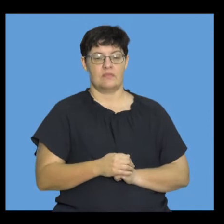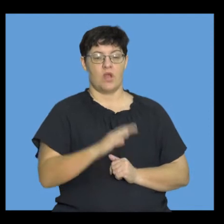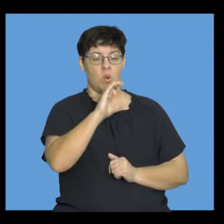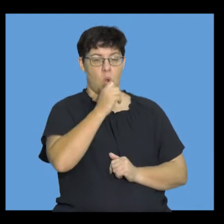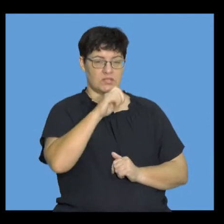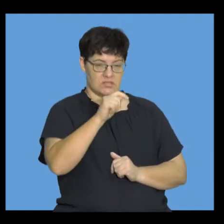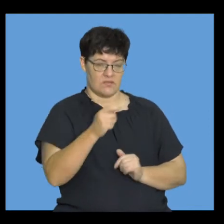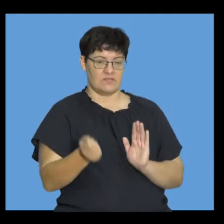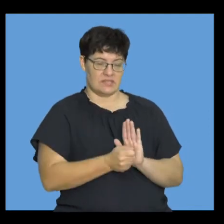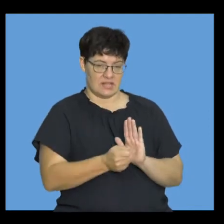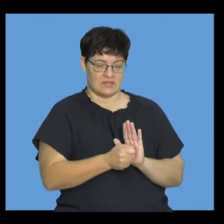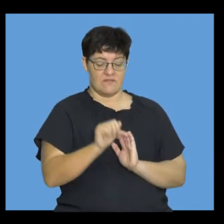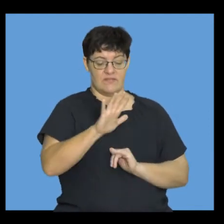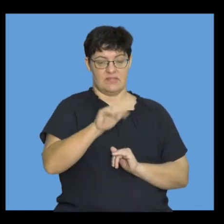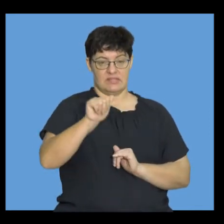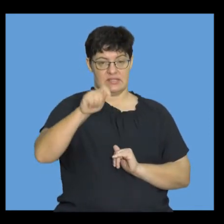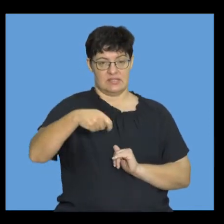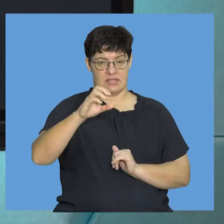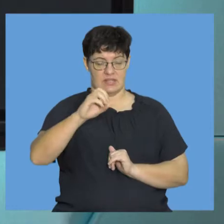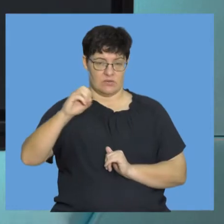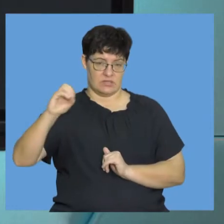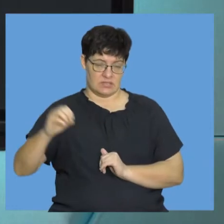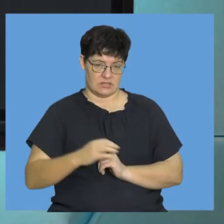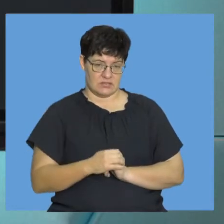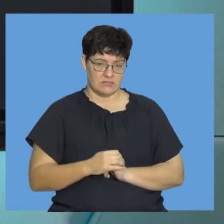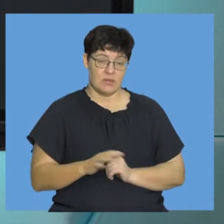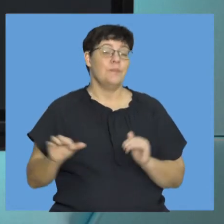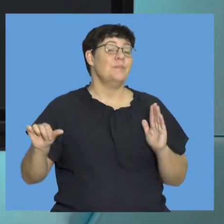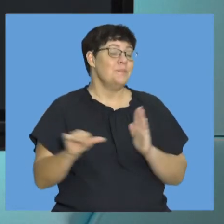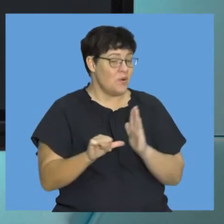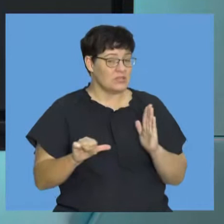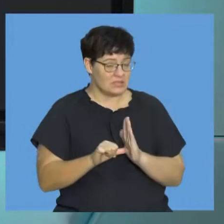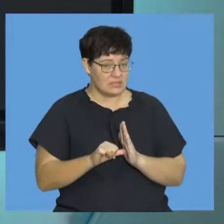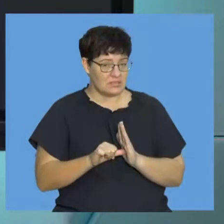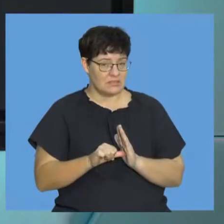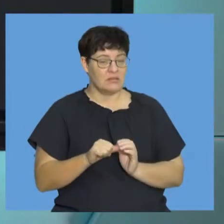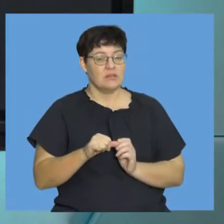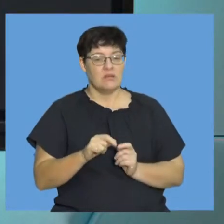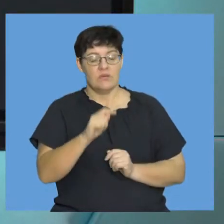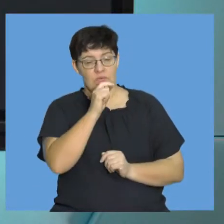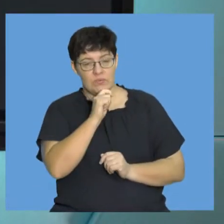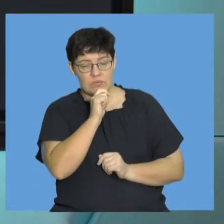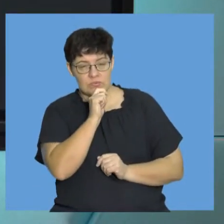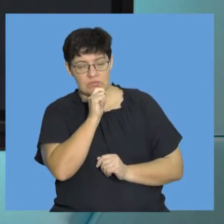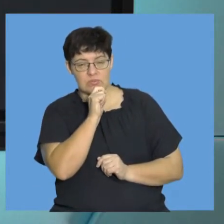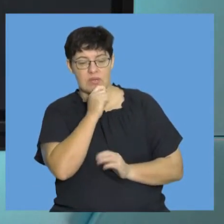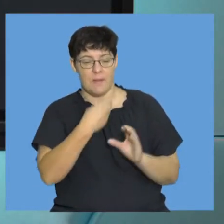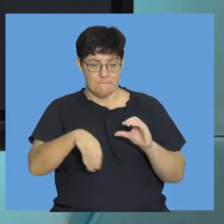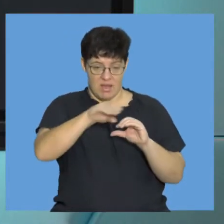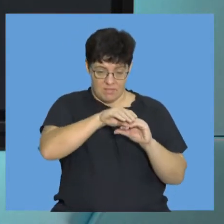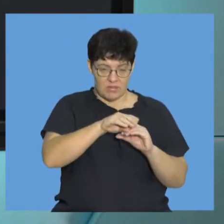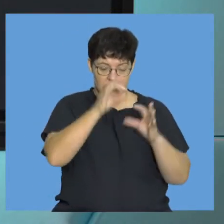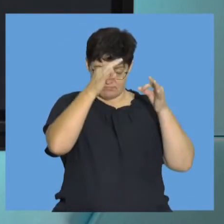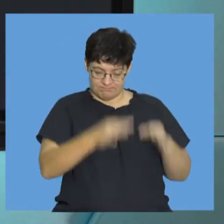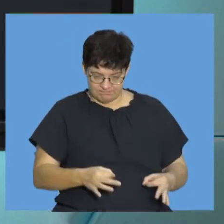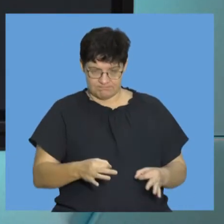of 56,000. So once again, important, you use your markup to determine your